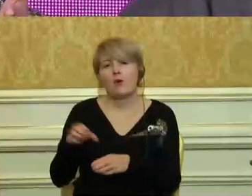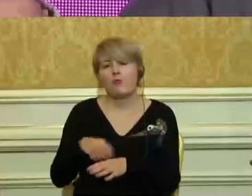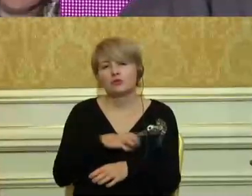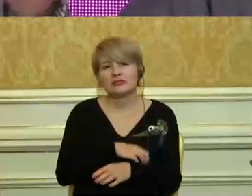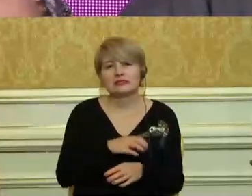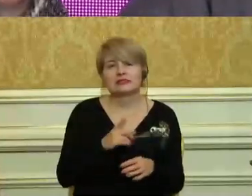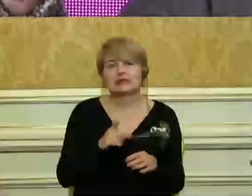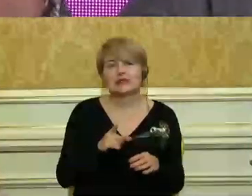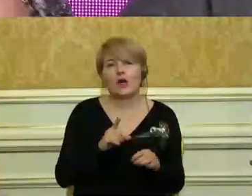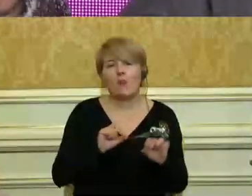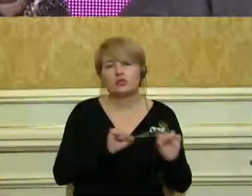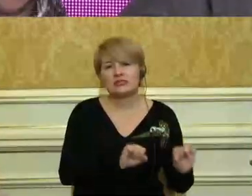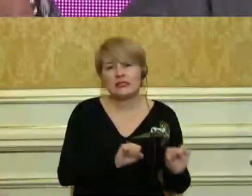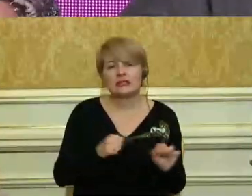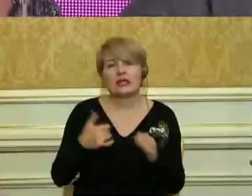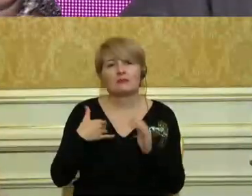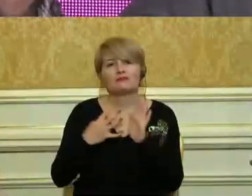mean, those political